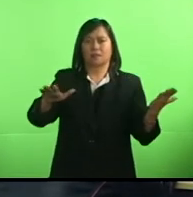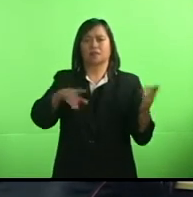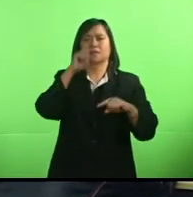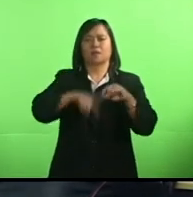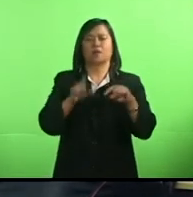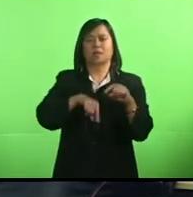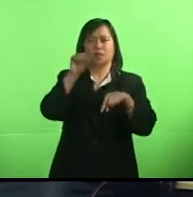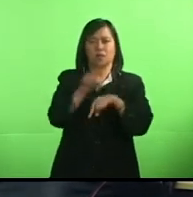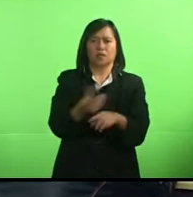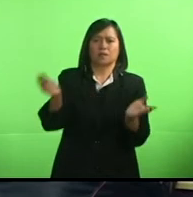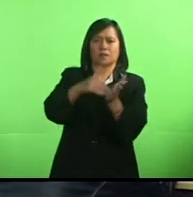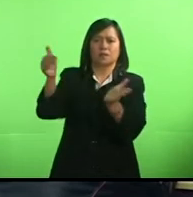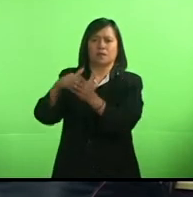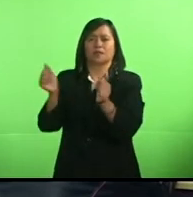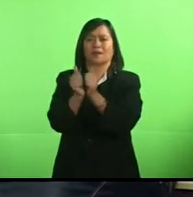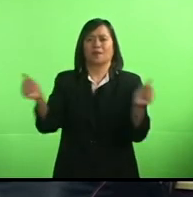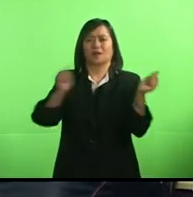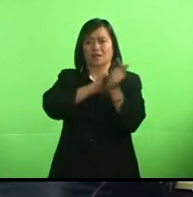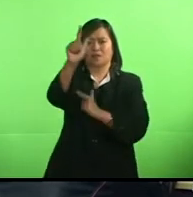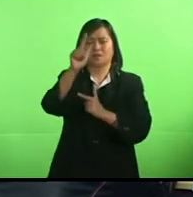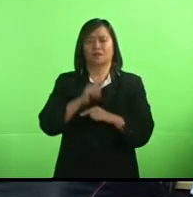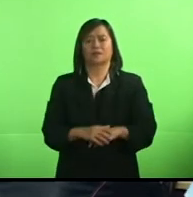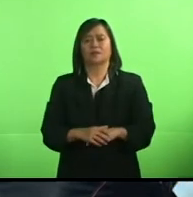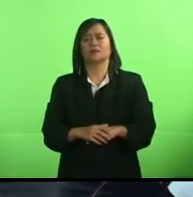there anything that you want to give some information